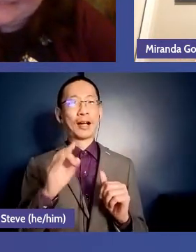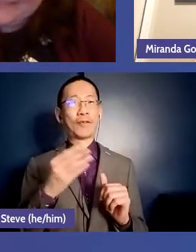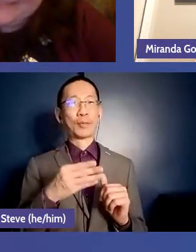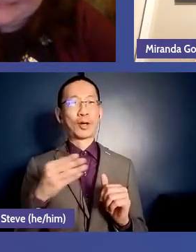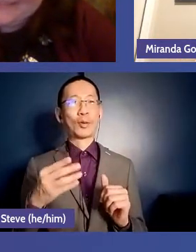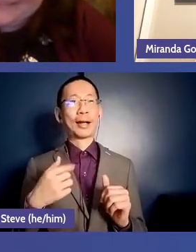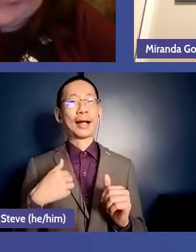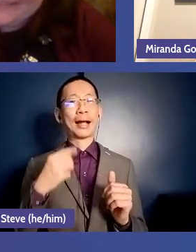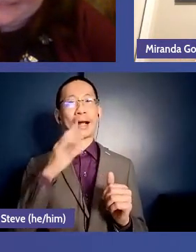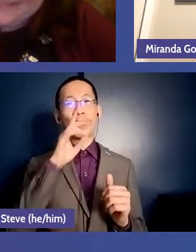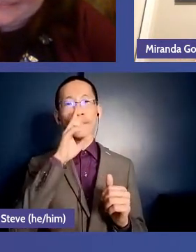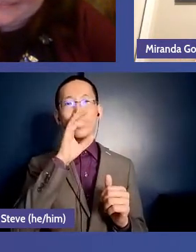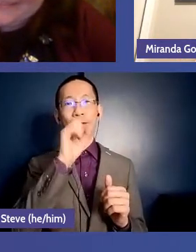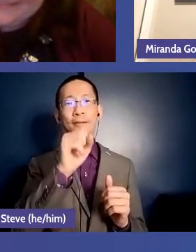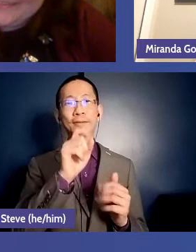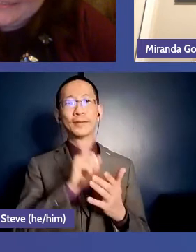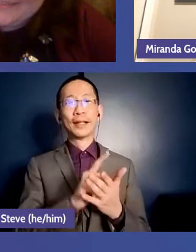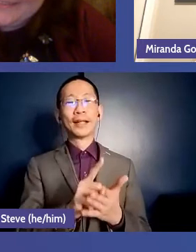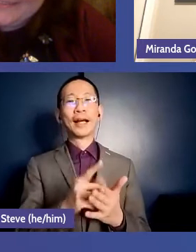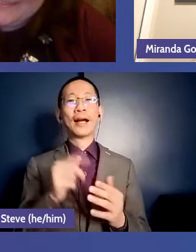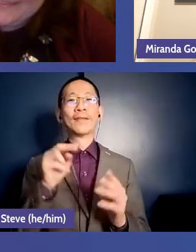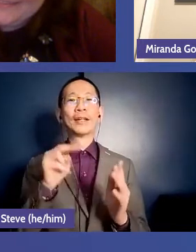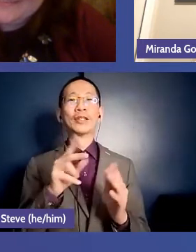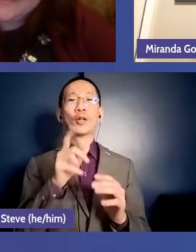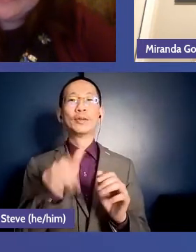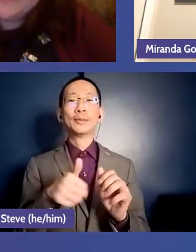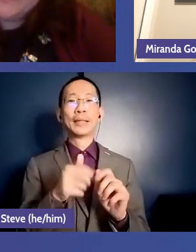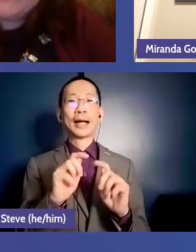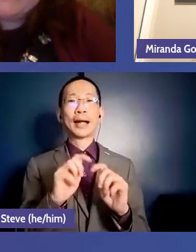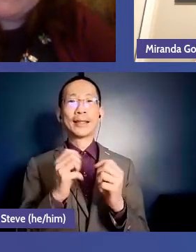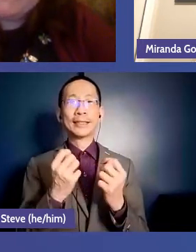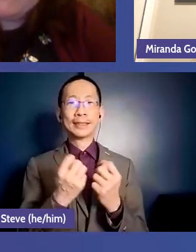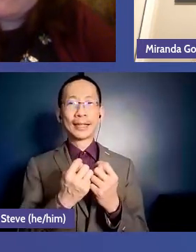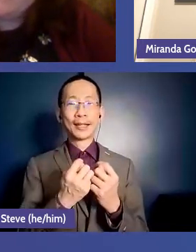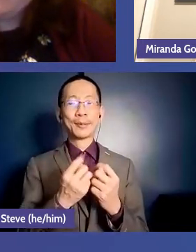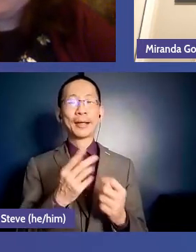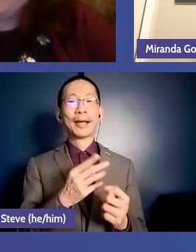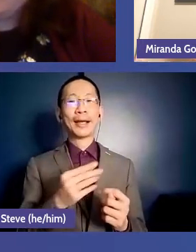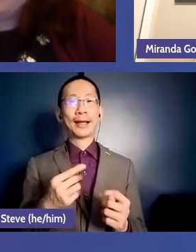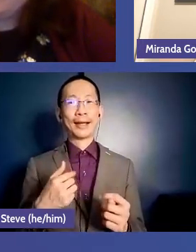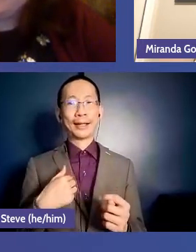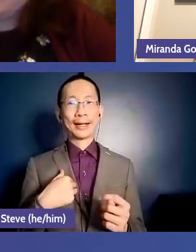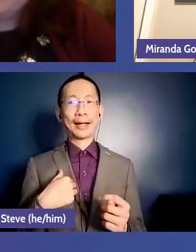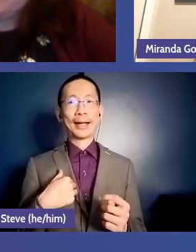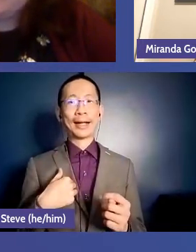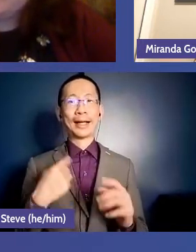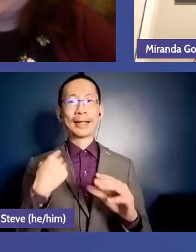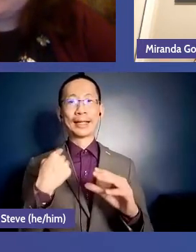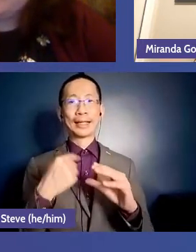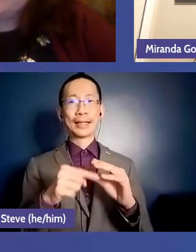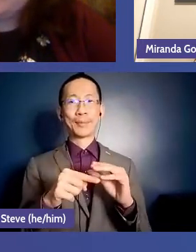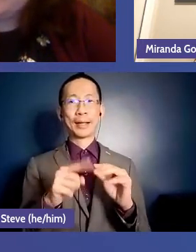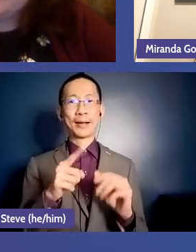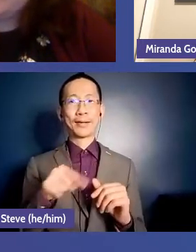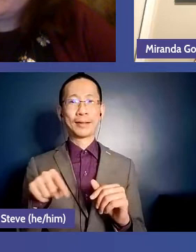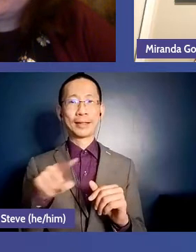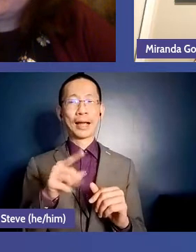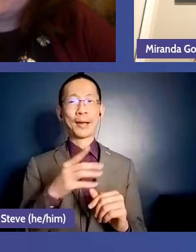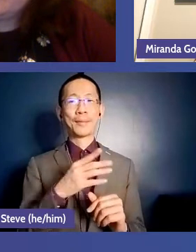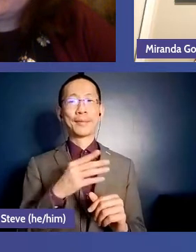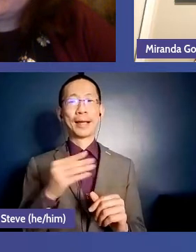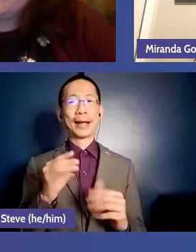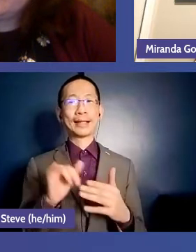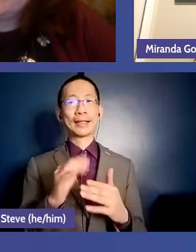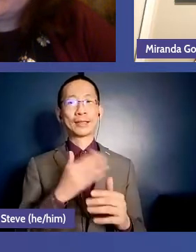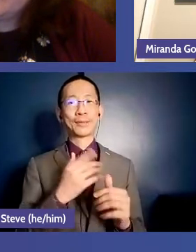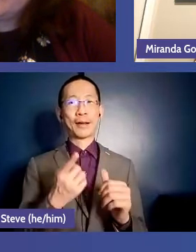I fell in love with, and I looked up who was behind the team, and I emailed them, and that was